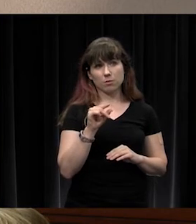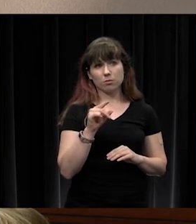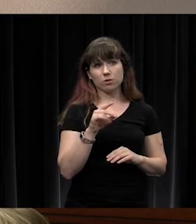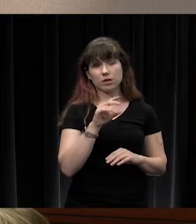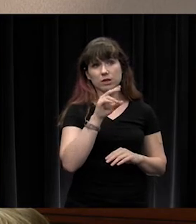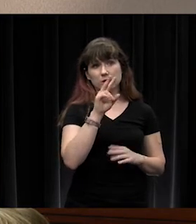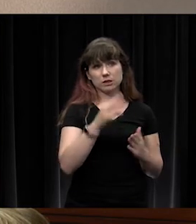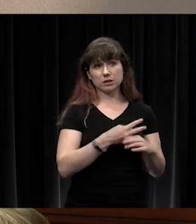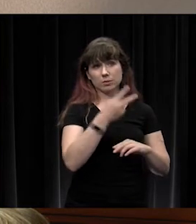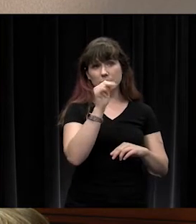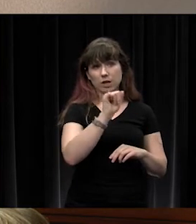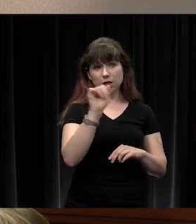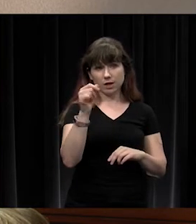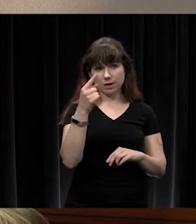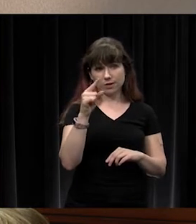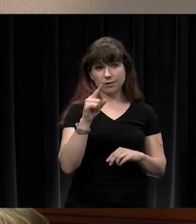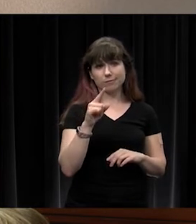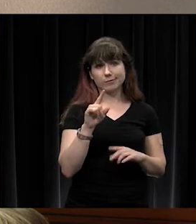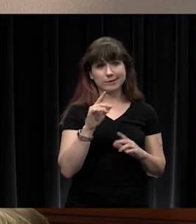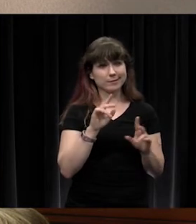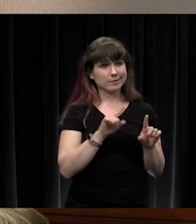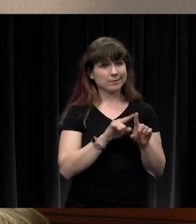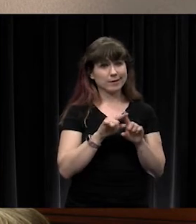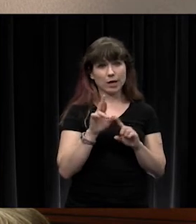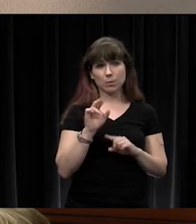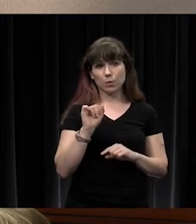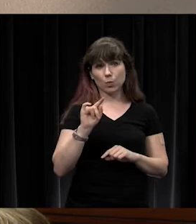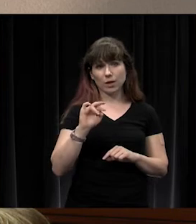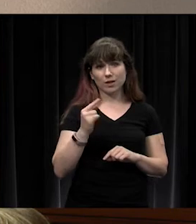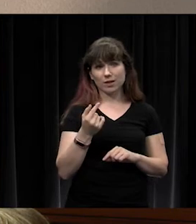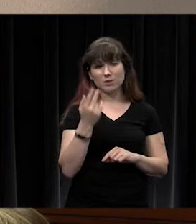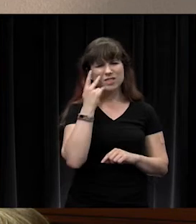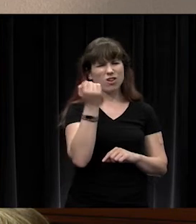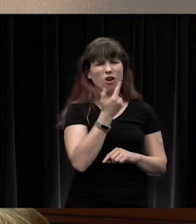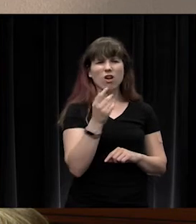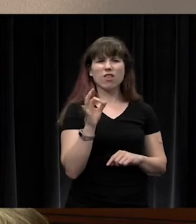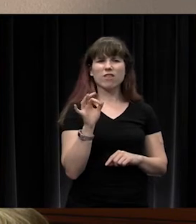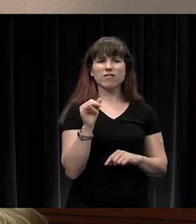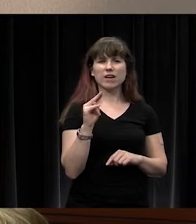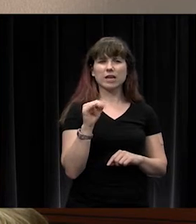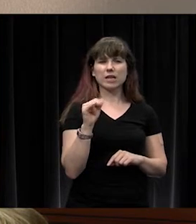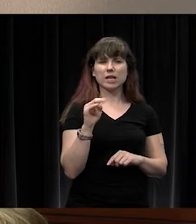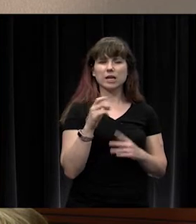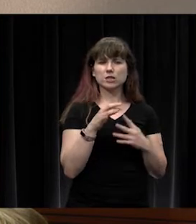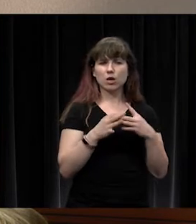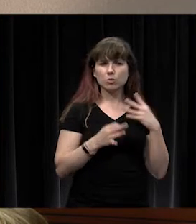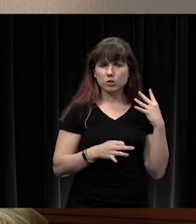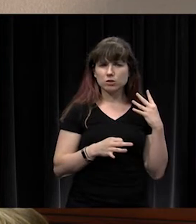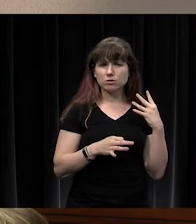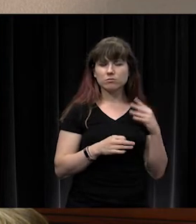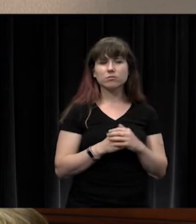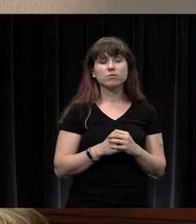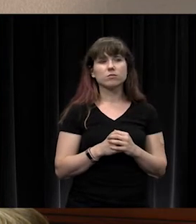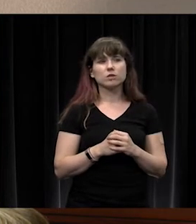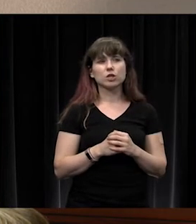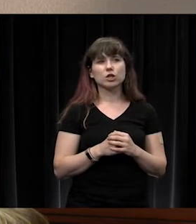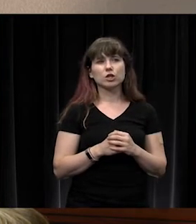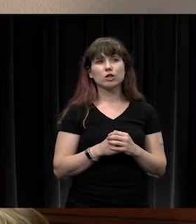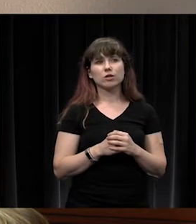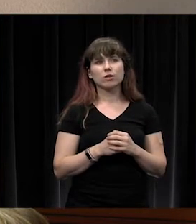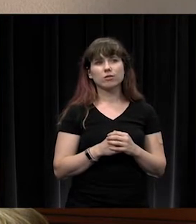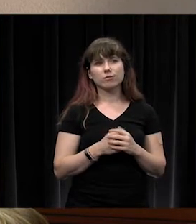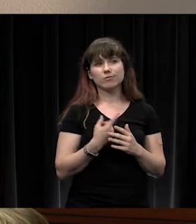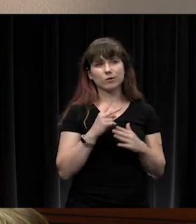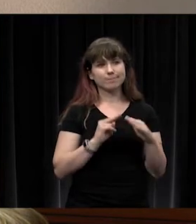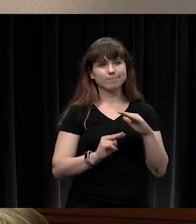by Standard & Poor's. I think most importantly, when you look at all these financings, both the new money and the refinancing, what's projected to be issued in future years, I